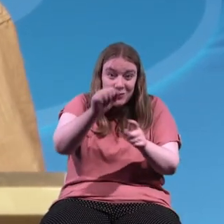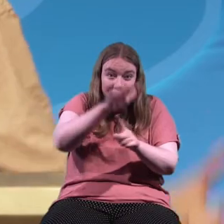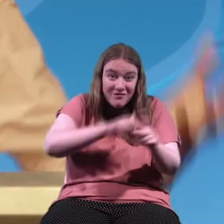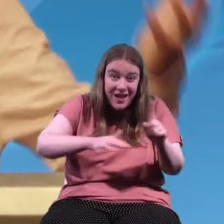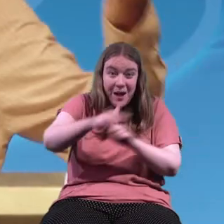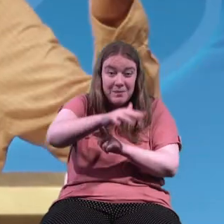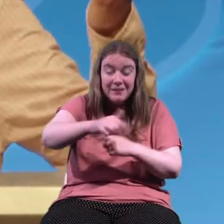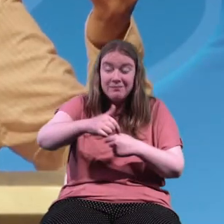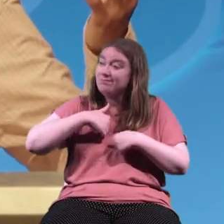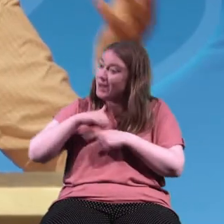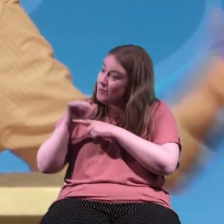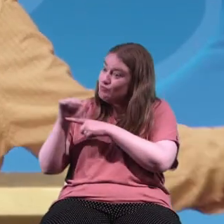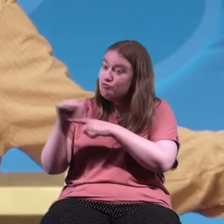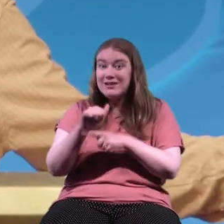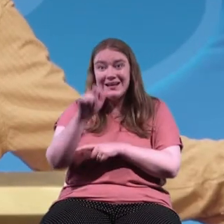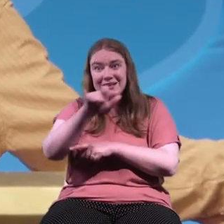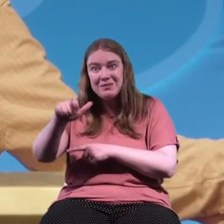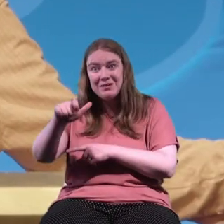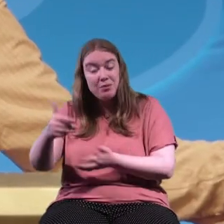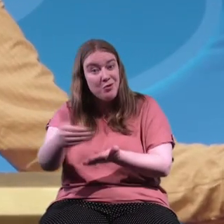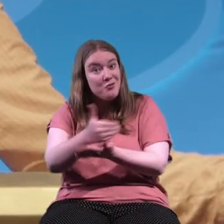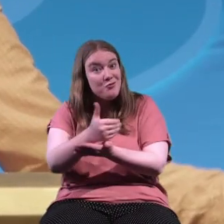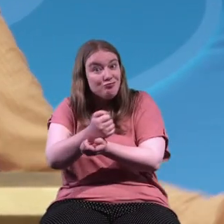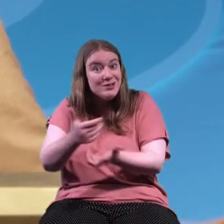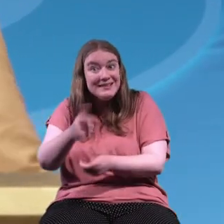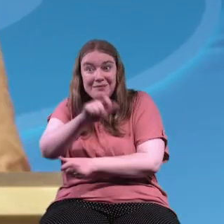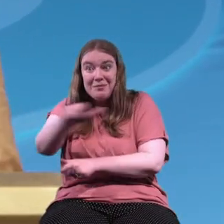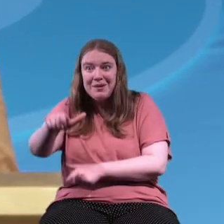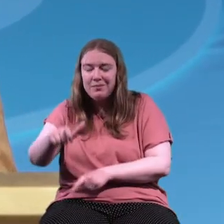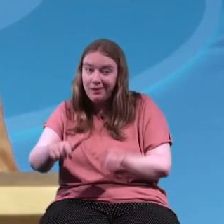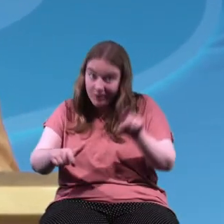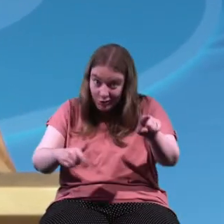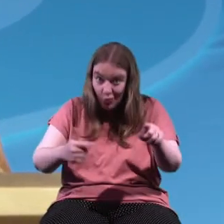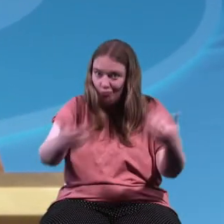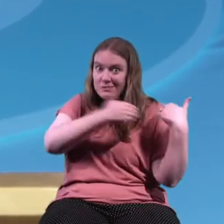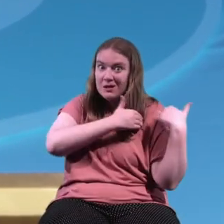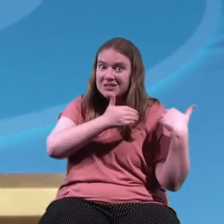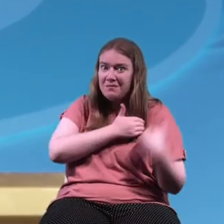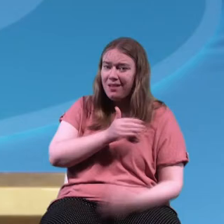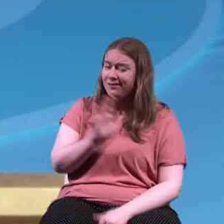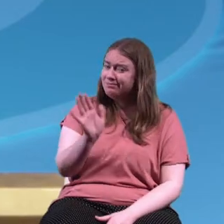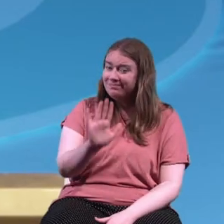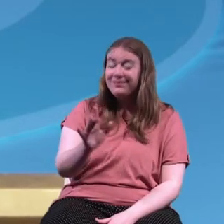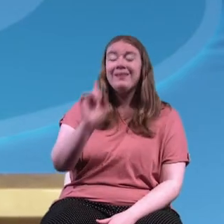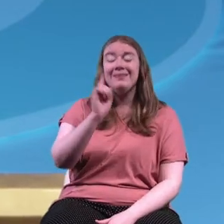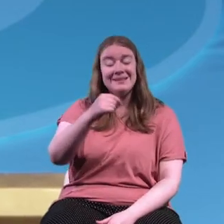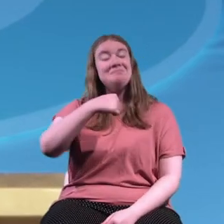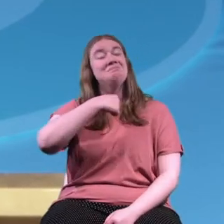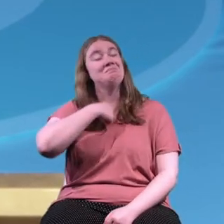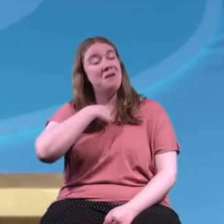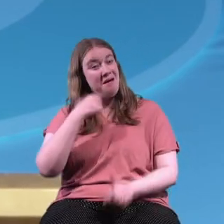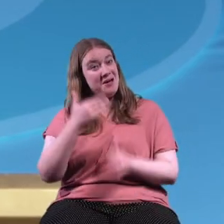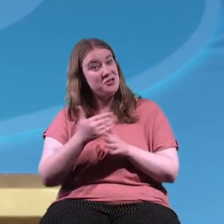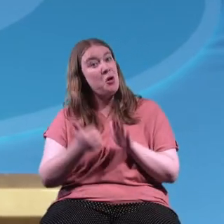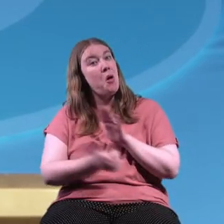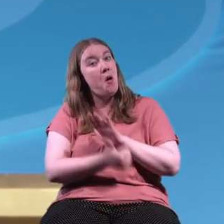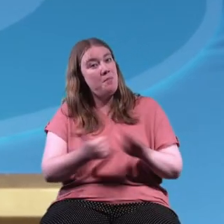redeeming people, that is not your job. That's my job. And you know